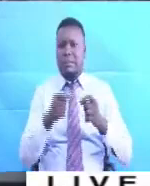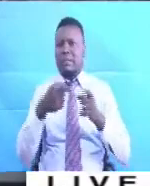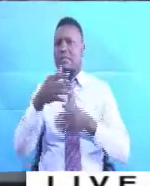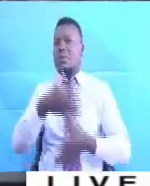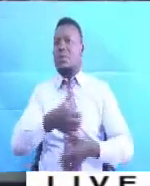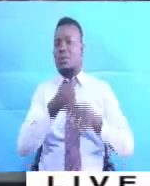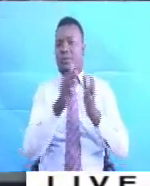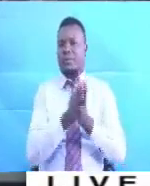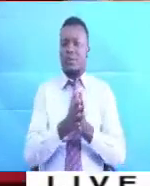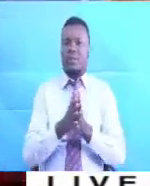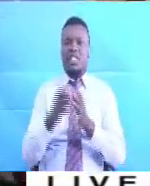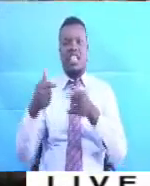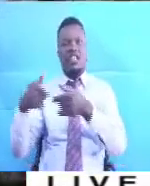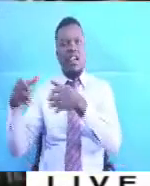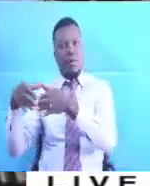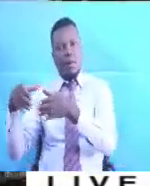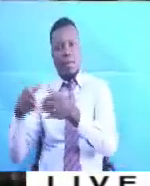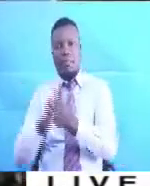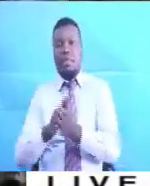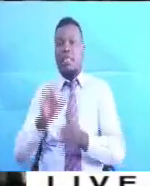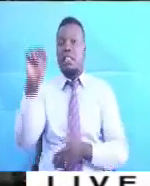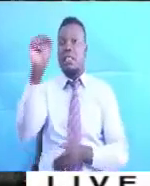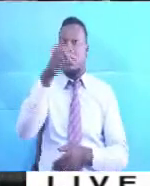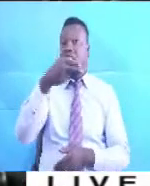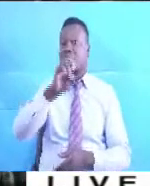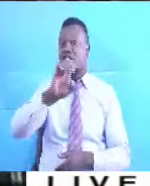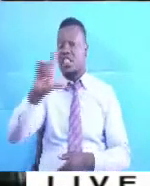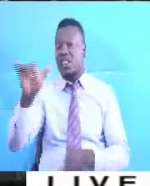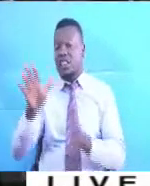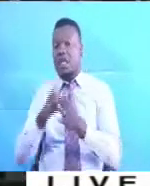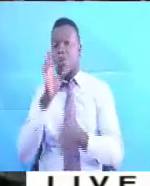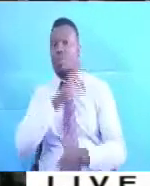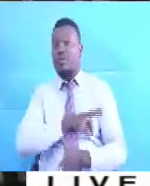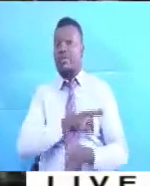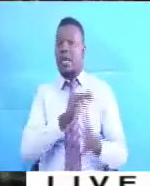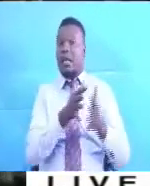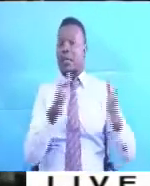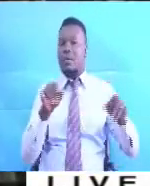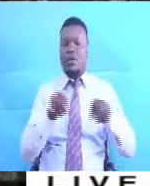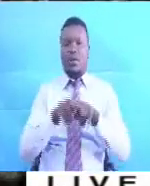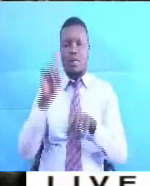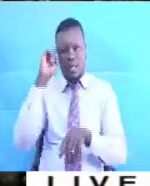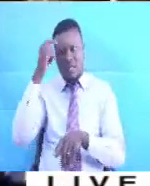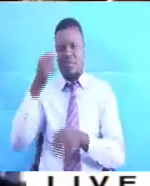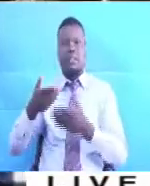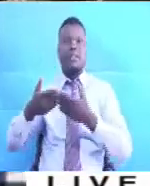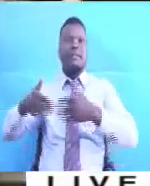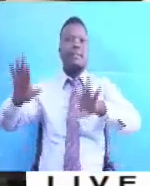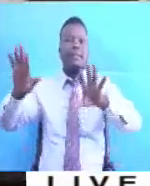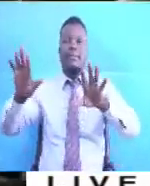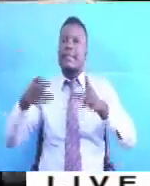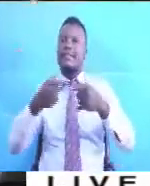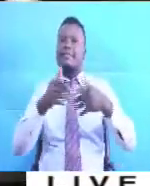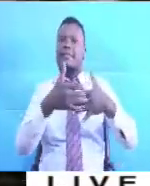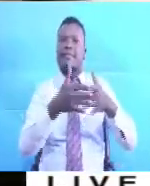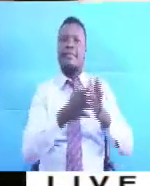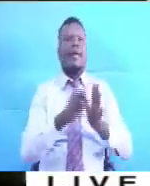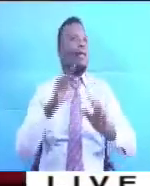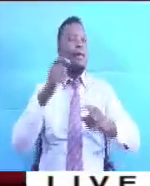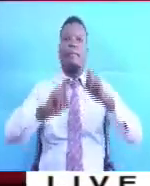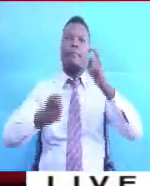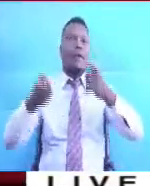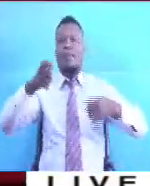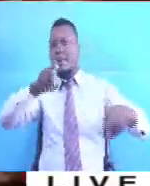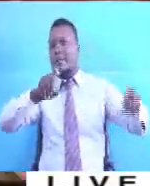Opposition parties said Shell's profits were outrageous and the government was letting energy firms off the hook. They also